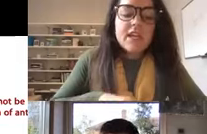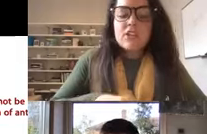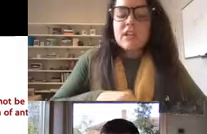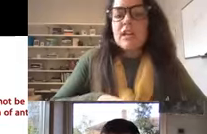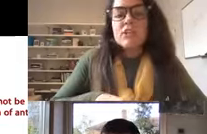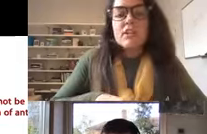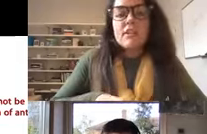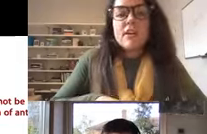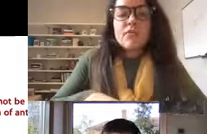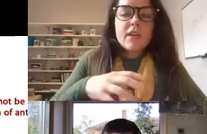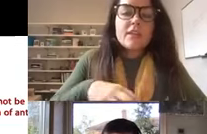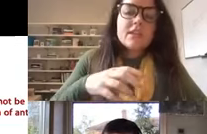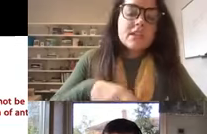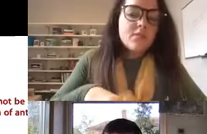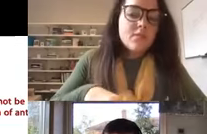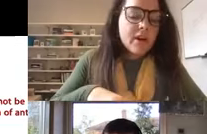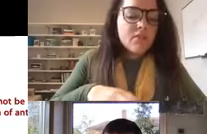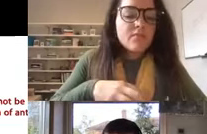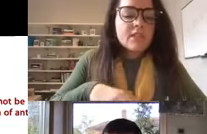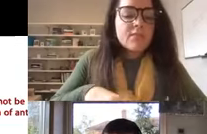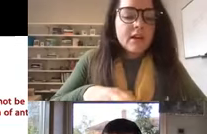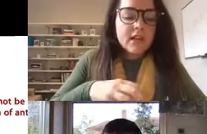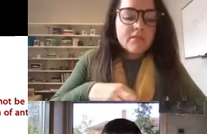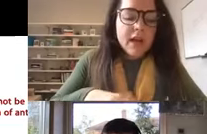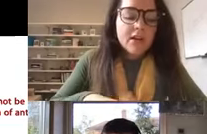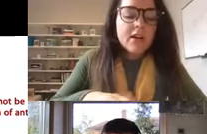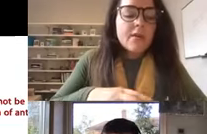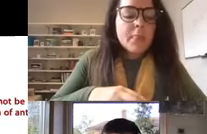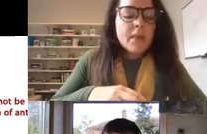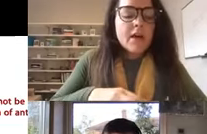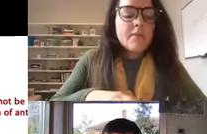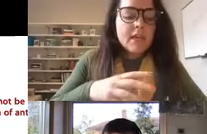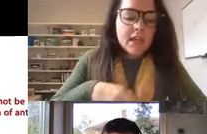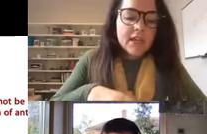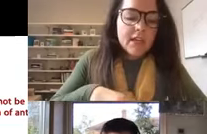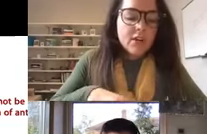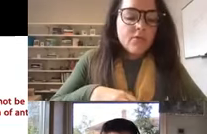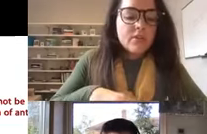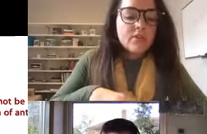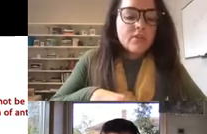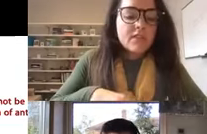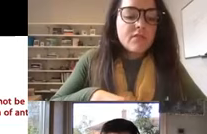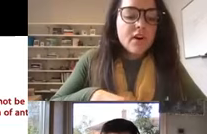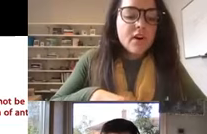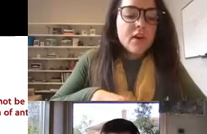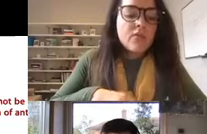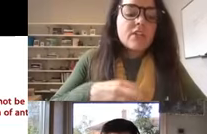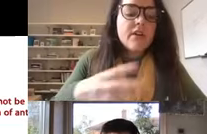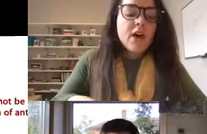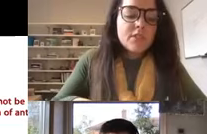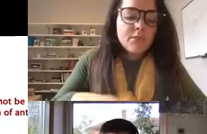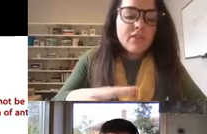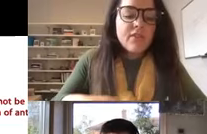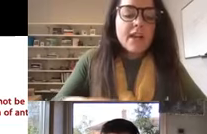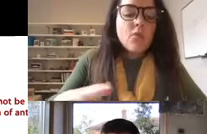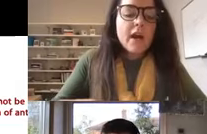within education, right, these contemporary movements, Black Lives Matter, and here Roads Must Fall, which have